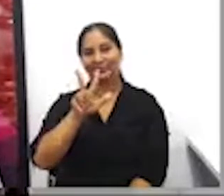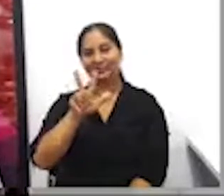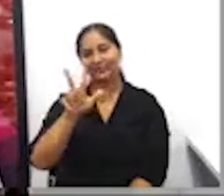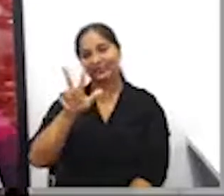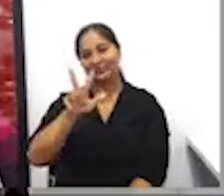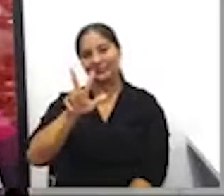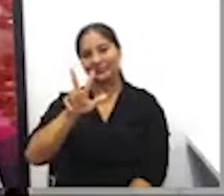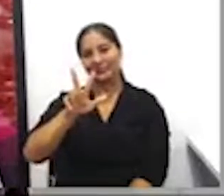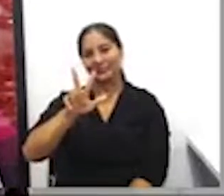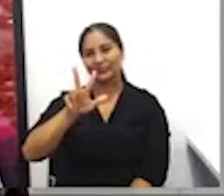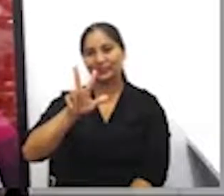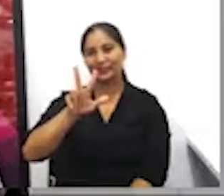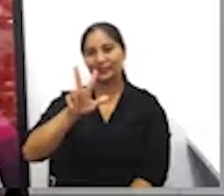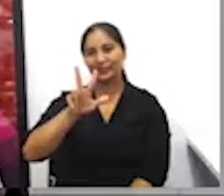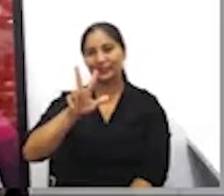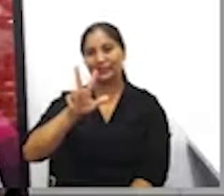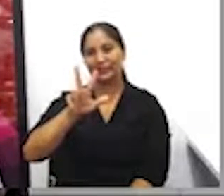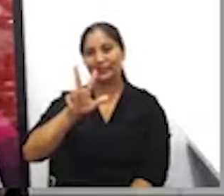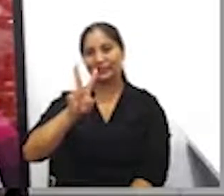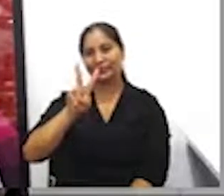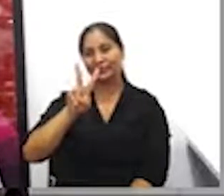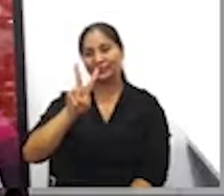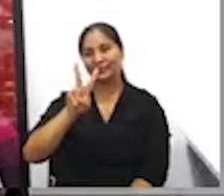5, 4, 3, hurry up.